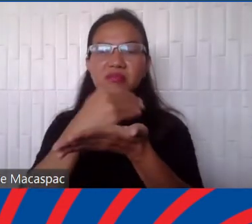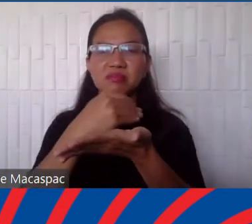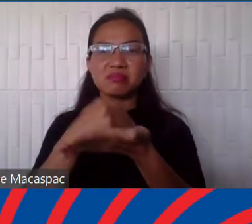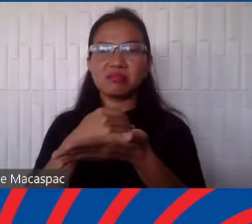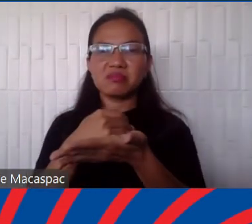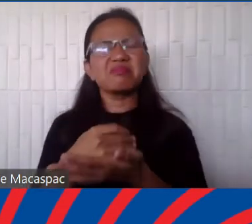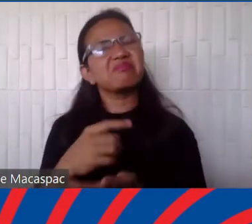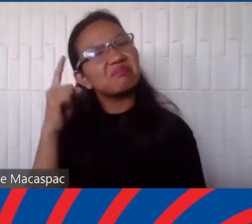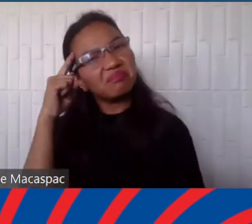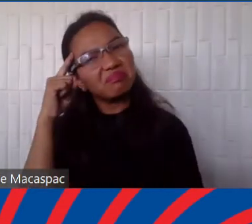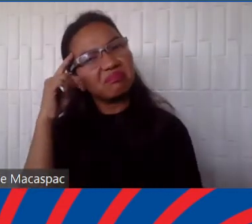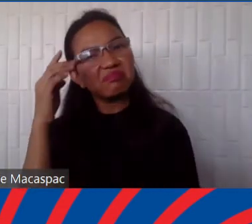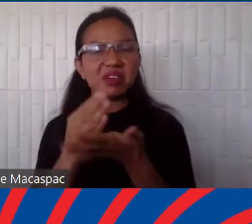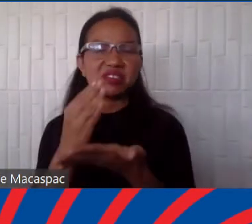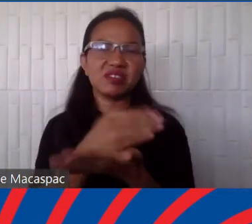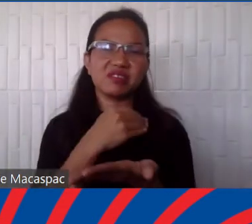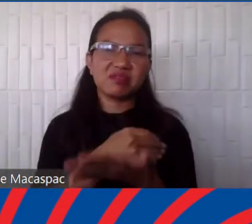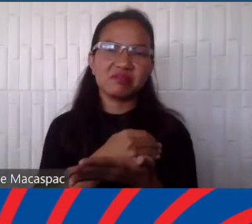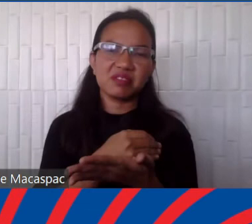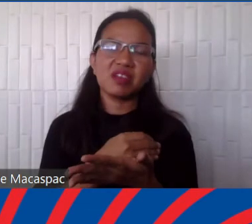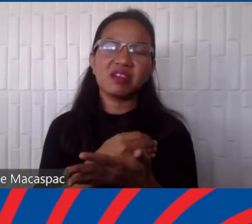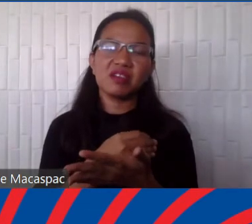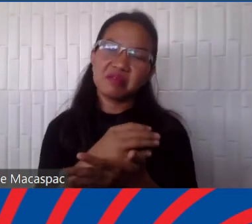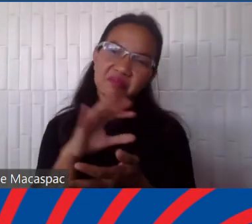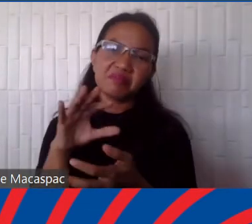Budget in some way,